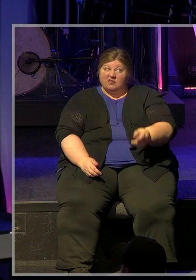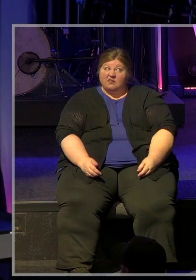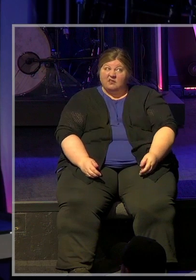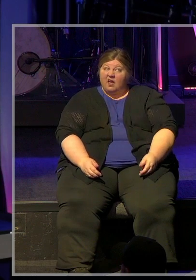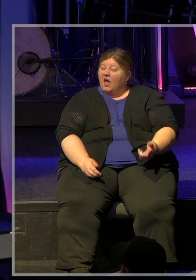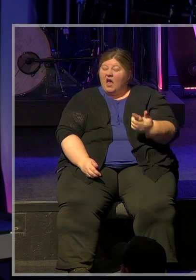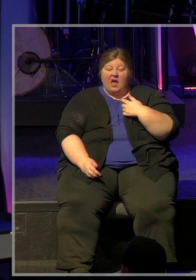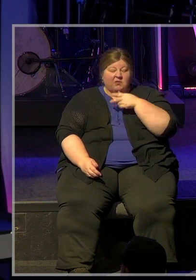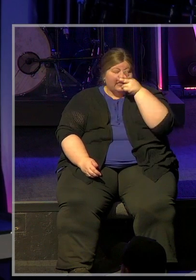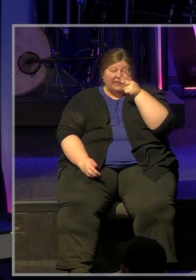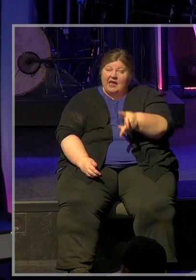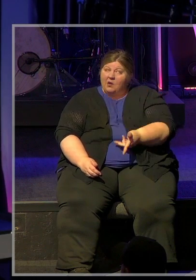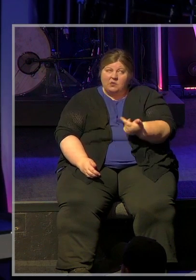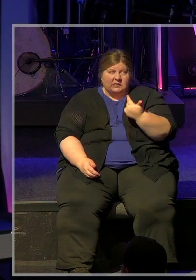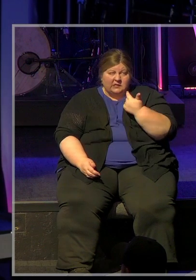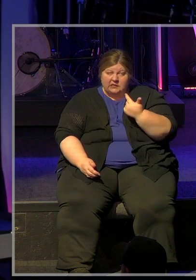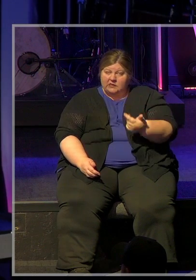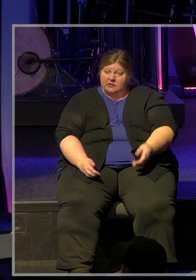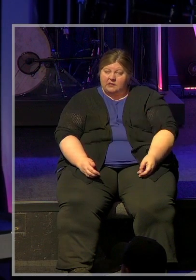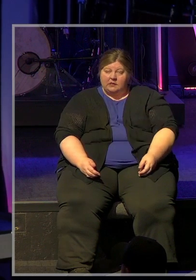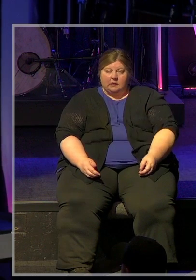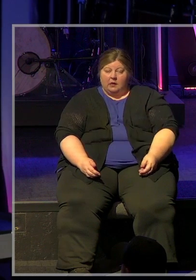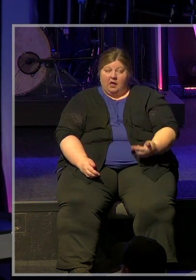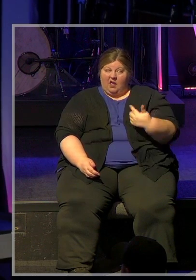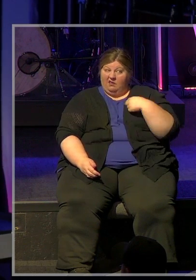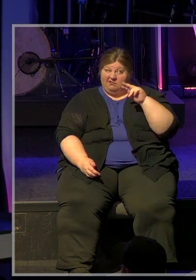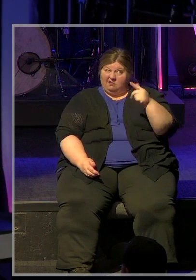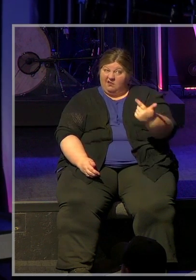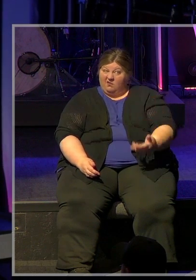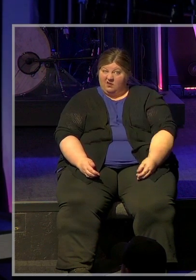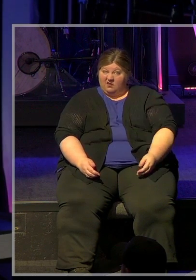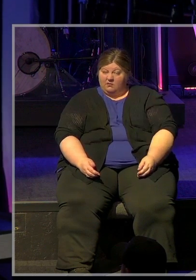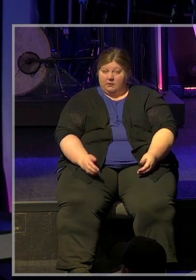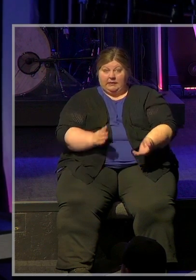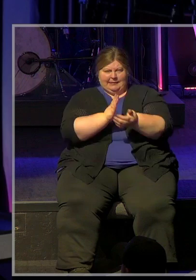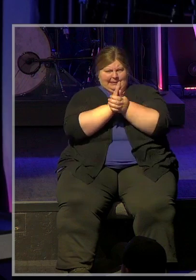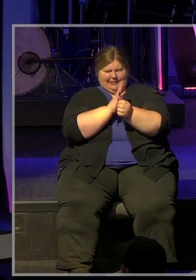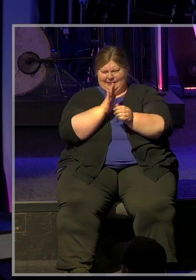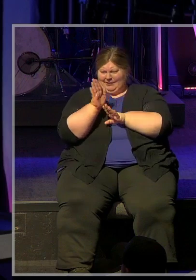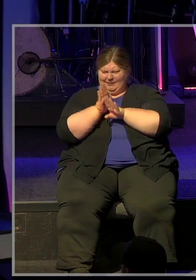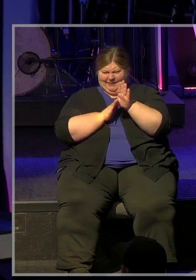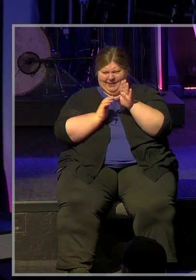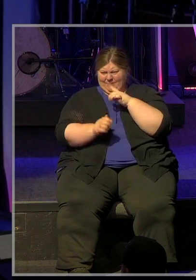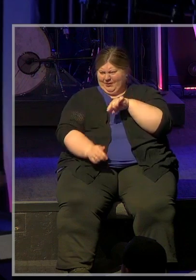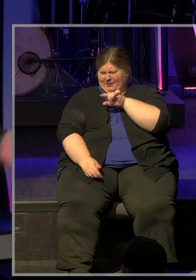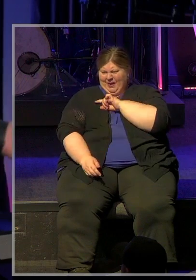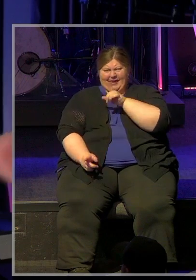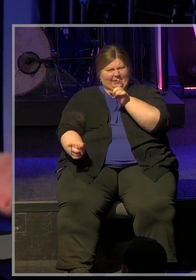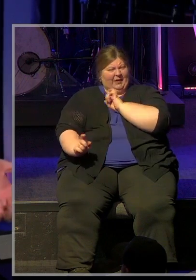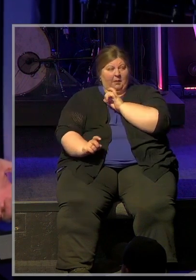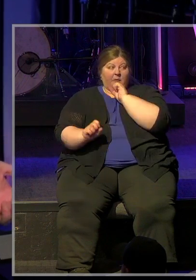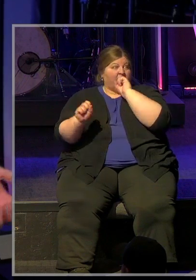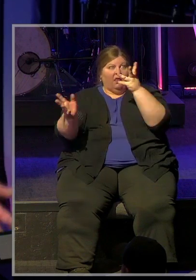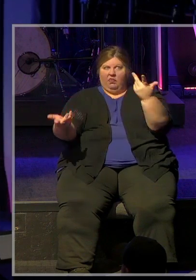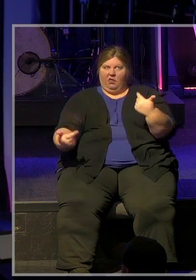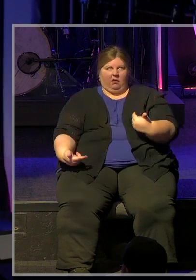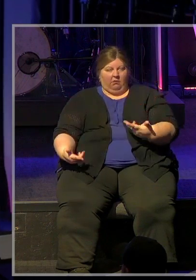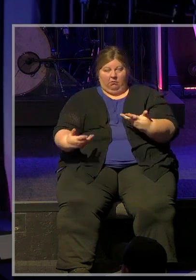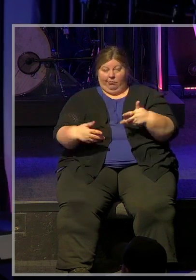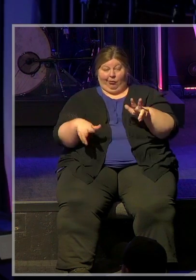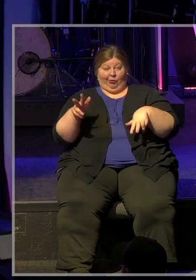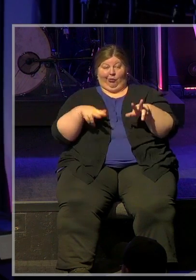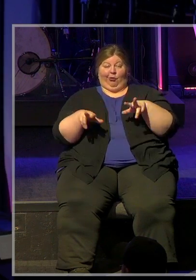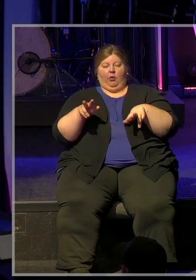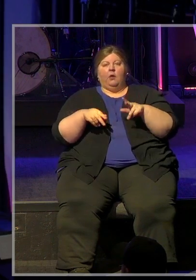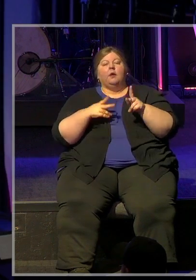was horrible at it. Like I just wasn't good. I don't know if it's a skill you develop or a quality you inherit, but I didn't get either. So I